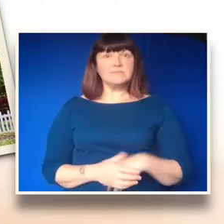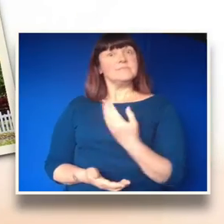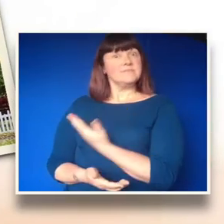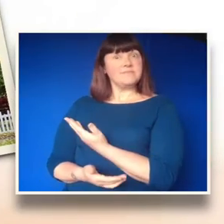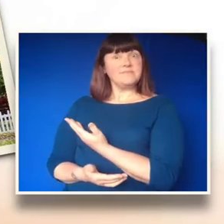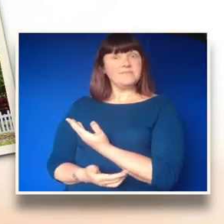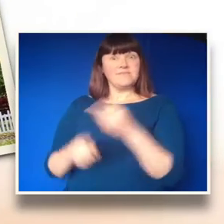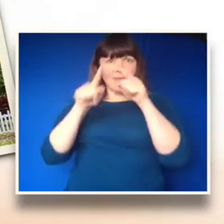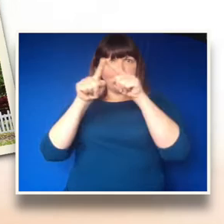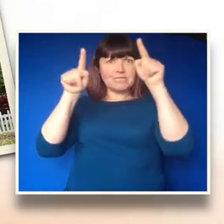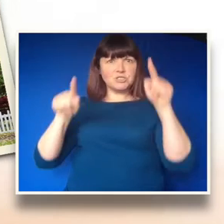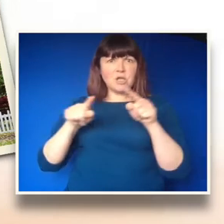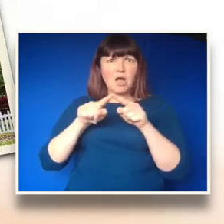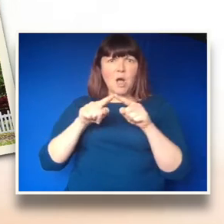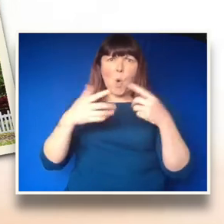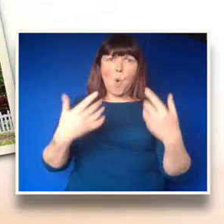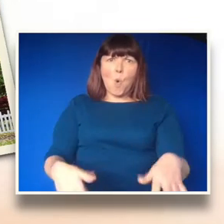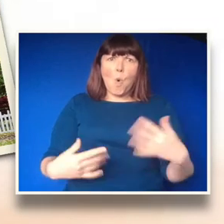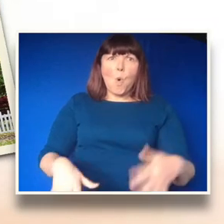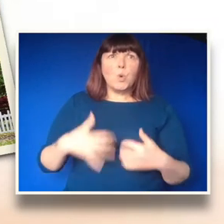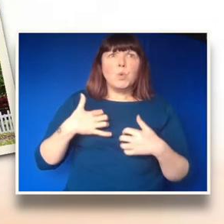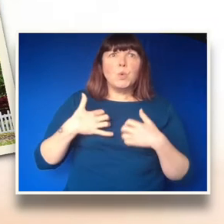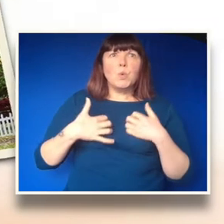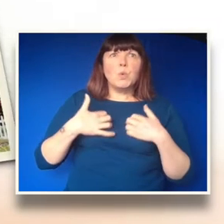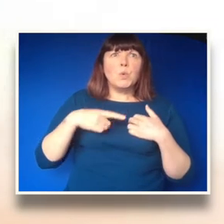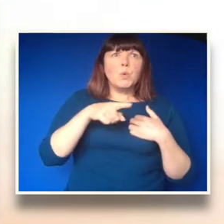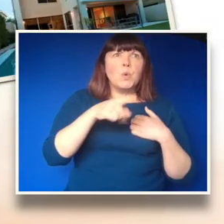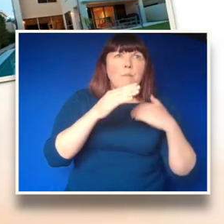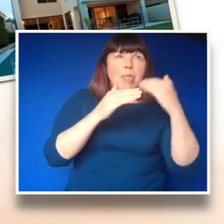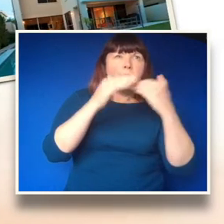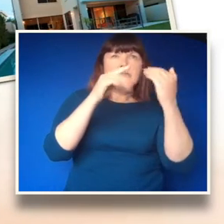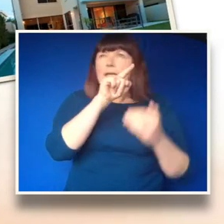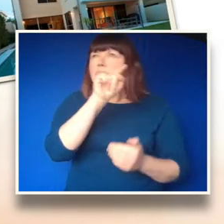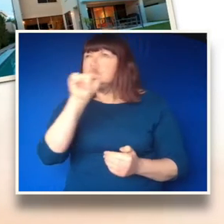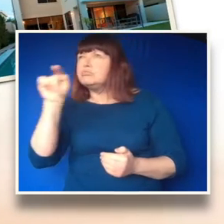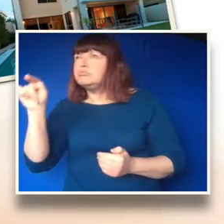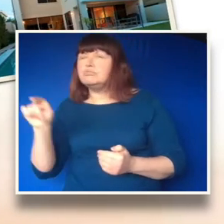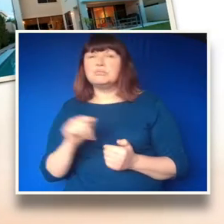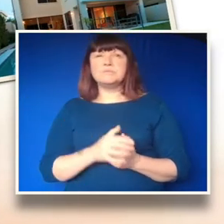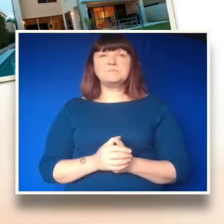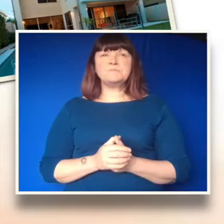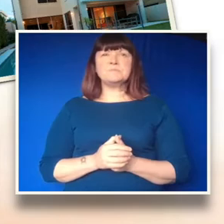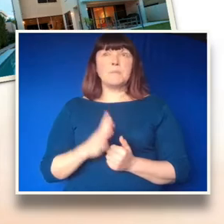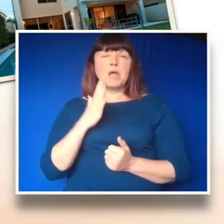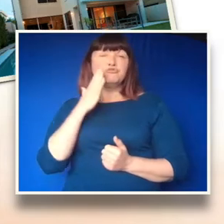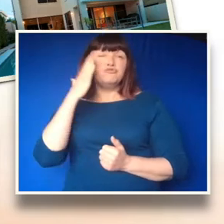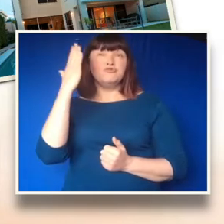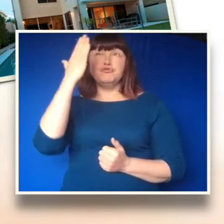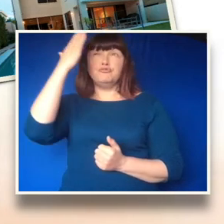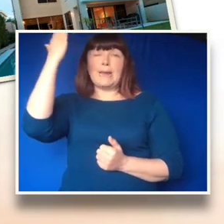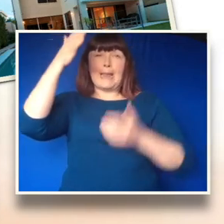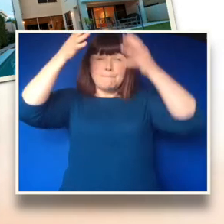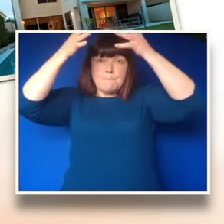So here are some pictures of some inspiring buildings, just to give you some ideas. But I just want you to dream big.